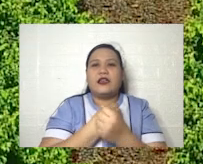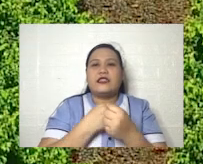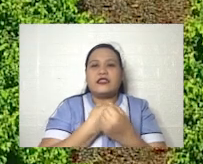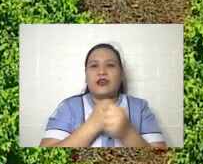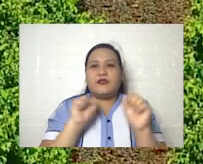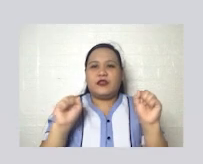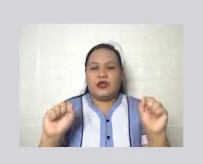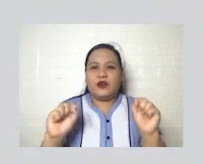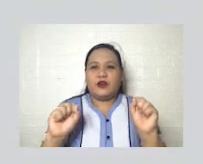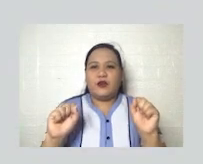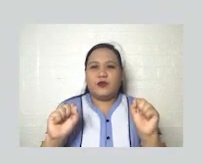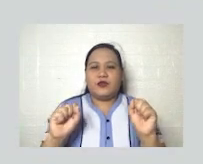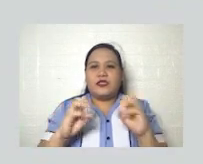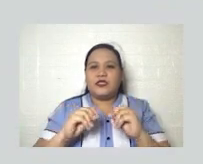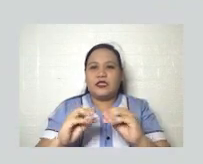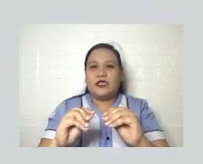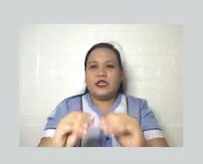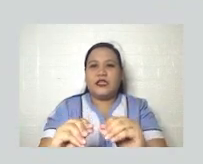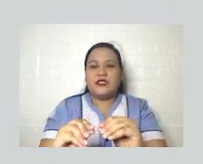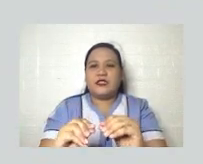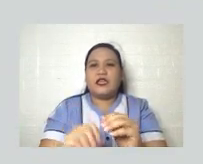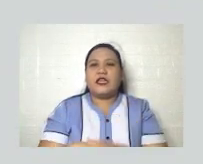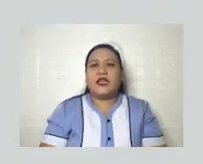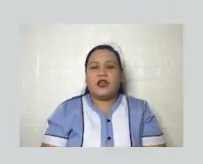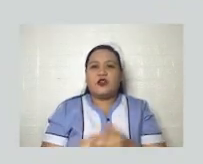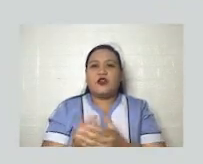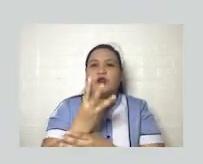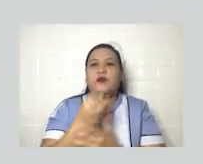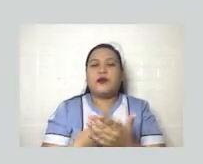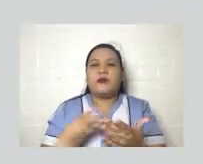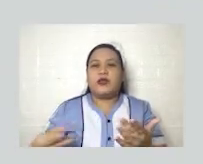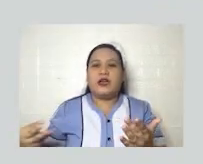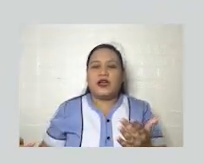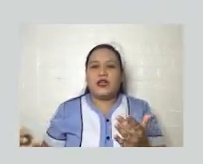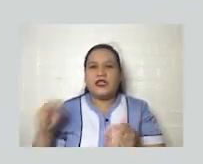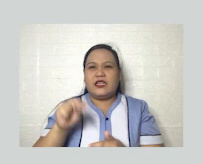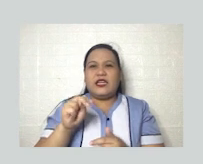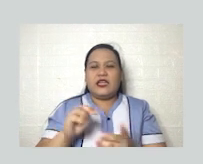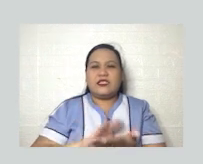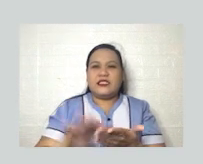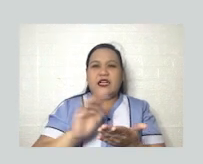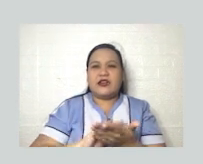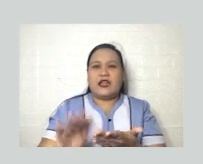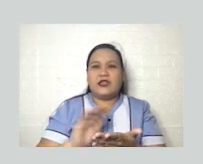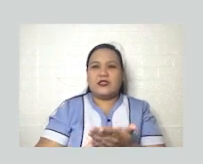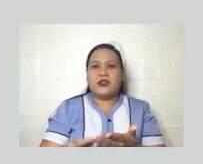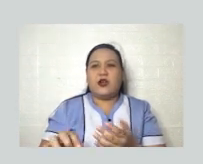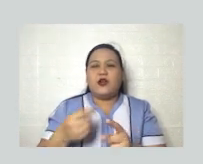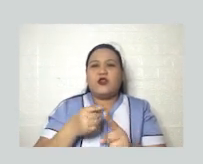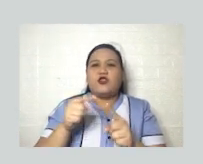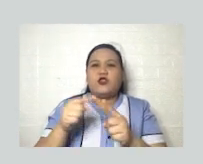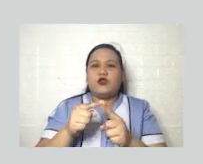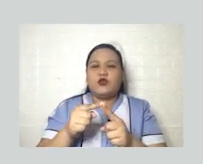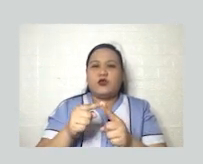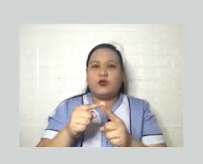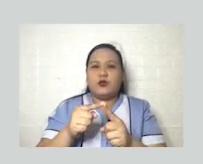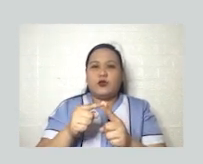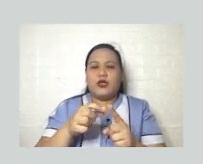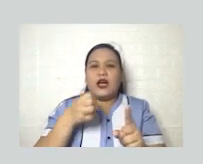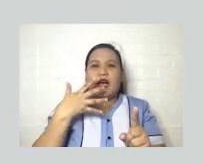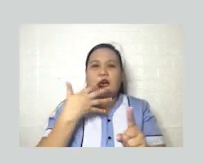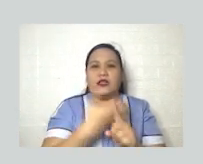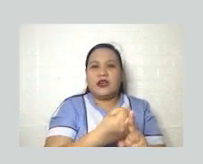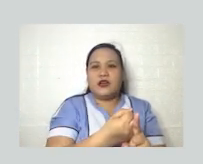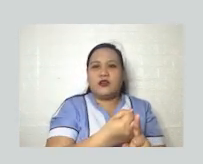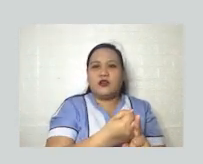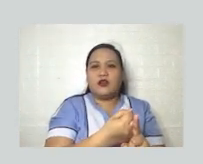soil-borne diseases, the growing media should be sterilized to protect the seedlings from the attack of damping off,